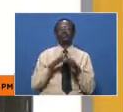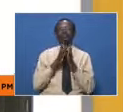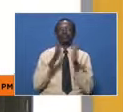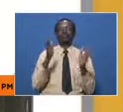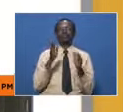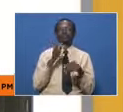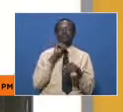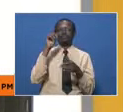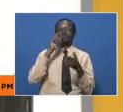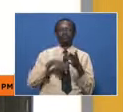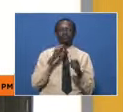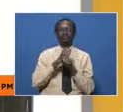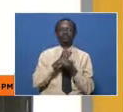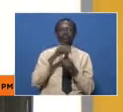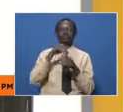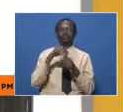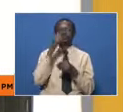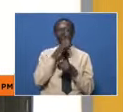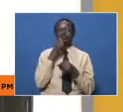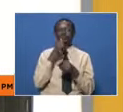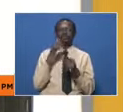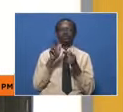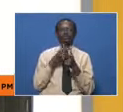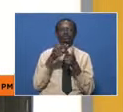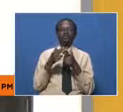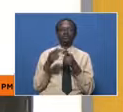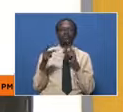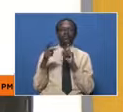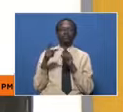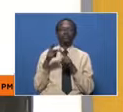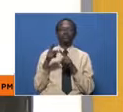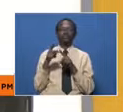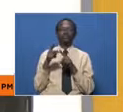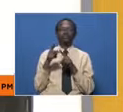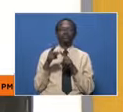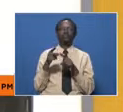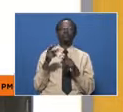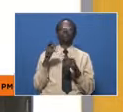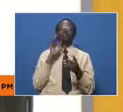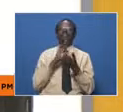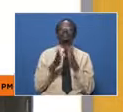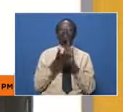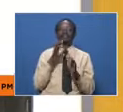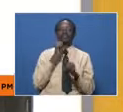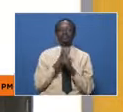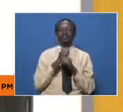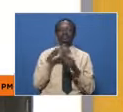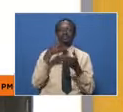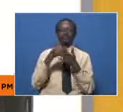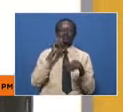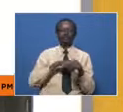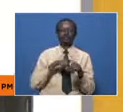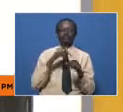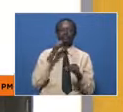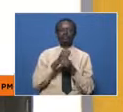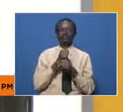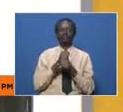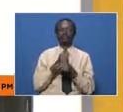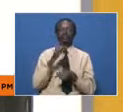private, number one. Yes. And number two, is that nothing is done until it is done. I can bet you, Dibal,